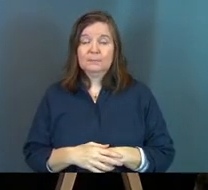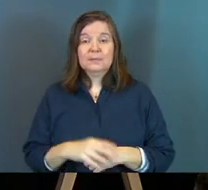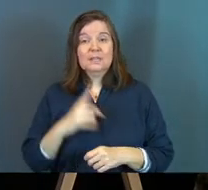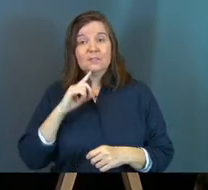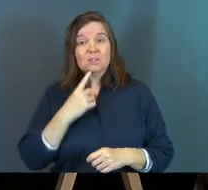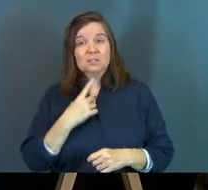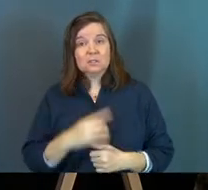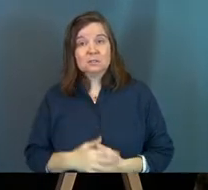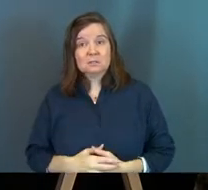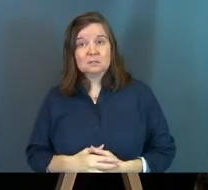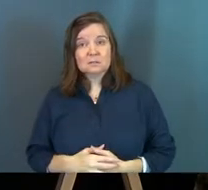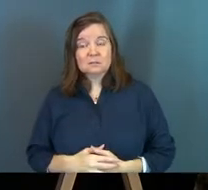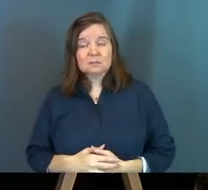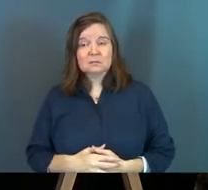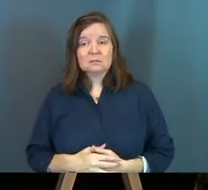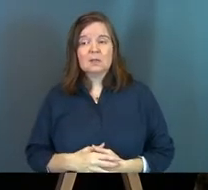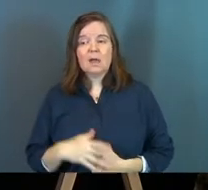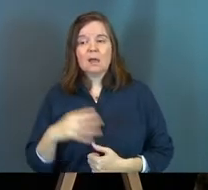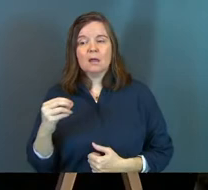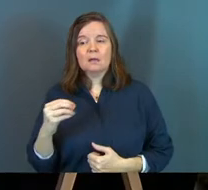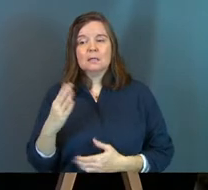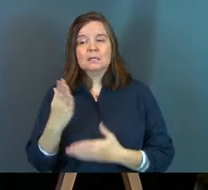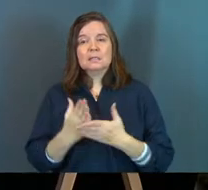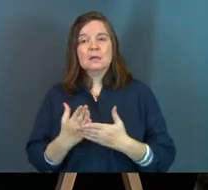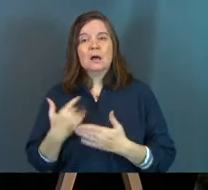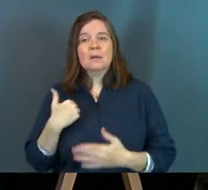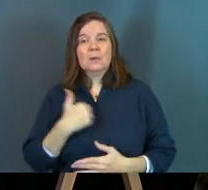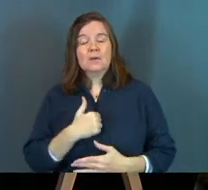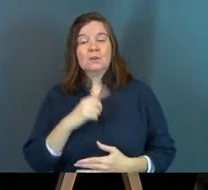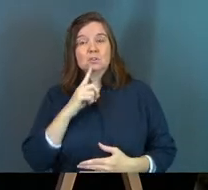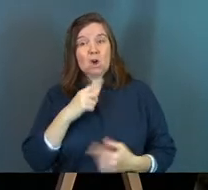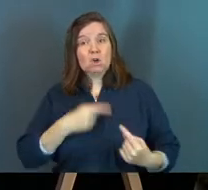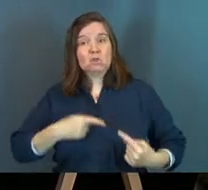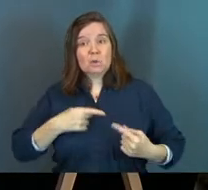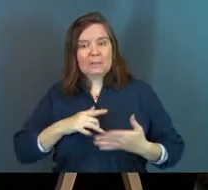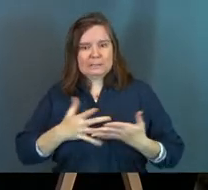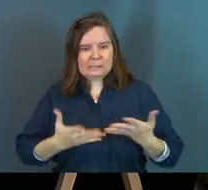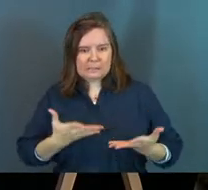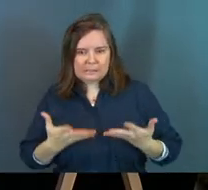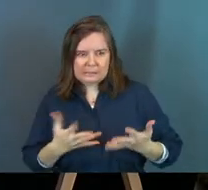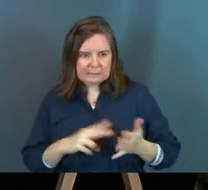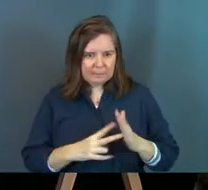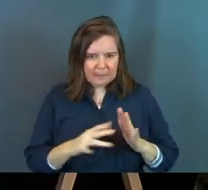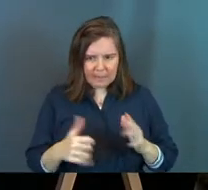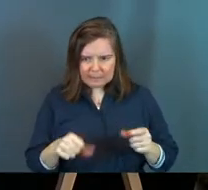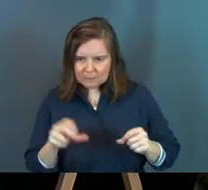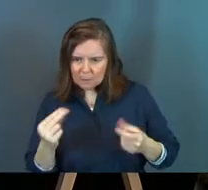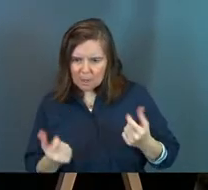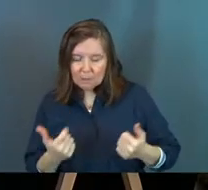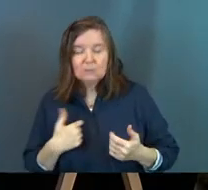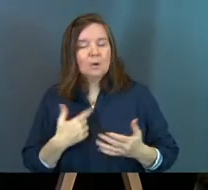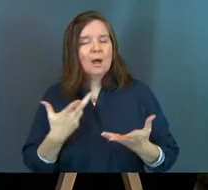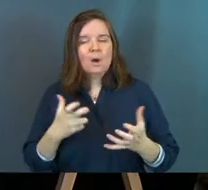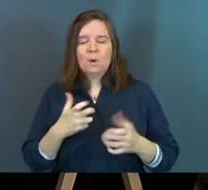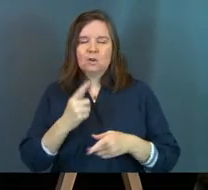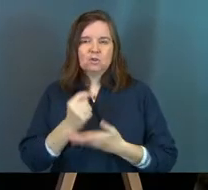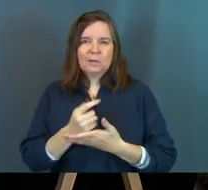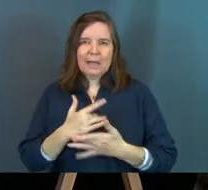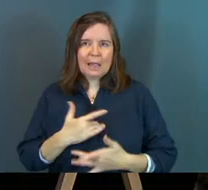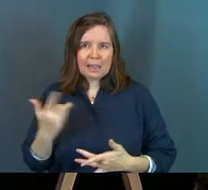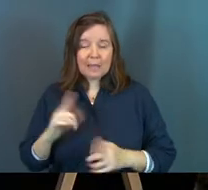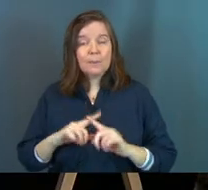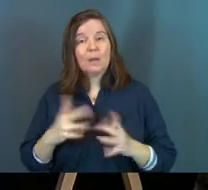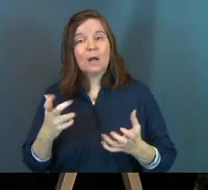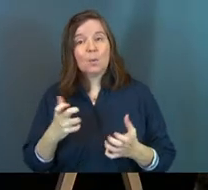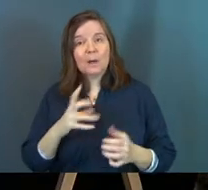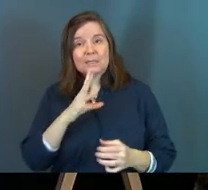It's very serious. And some of us are struggling with this. So I don't want to treat it lightly, but